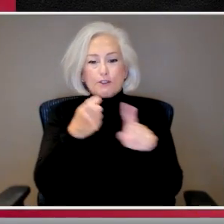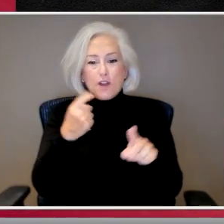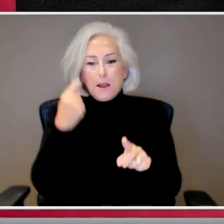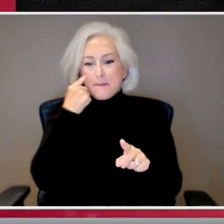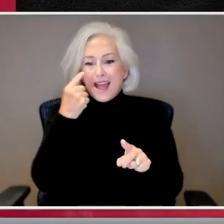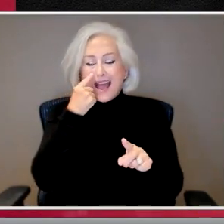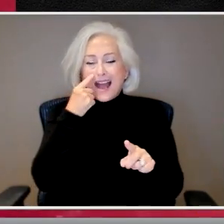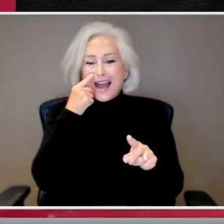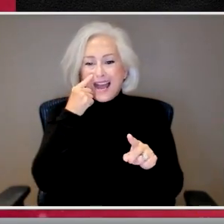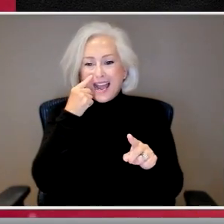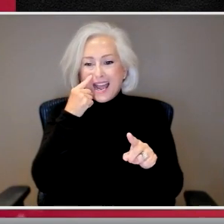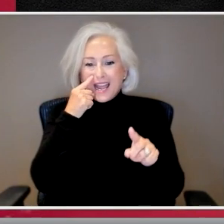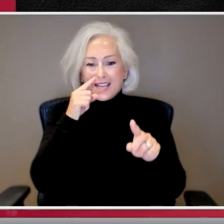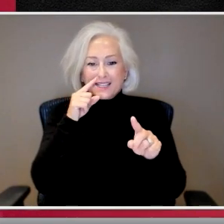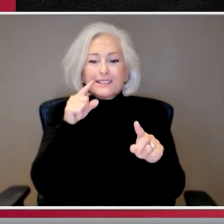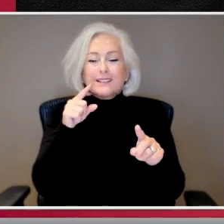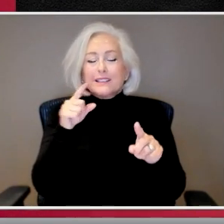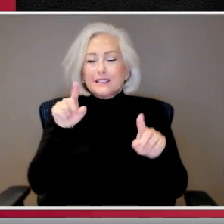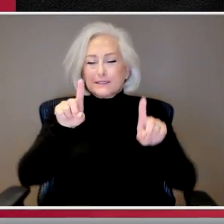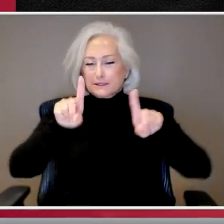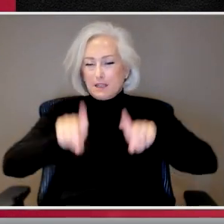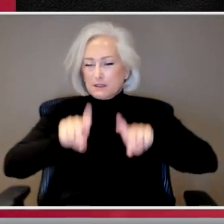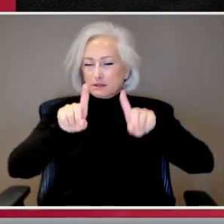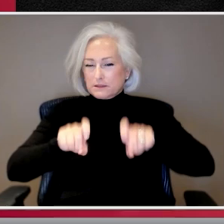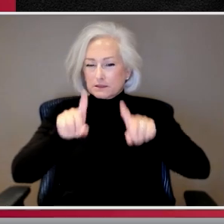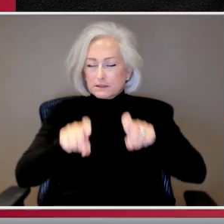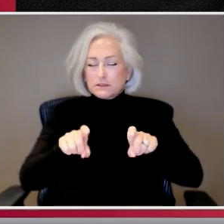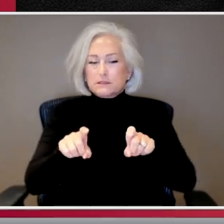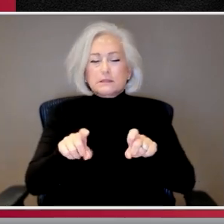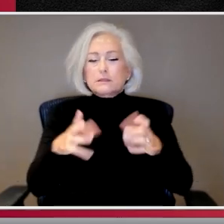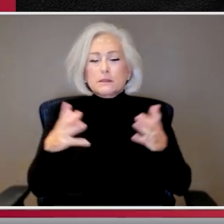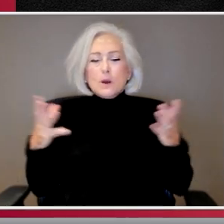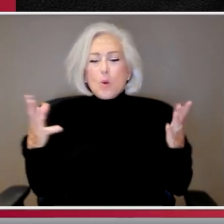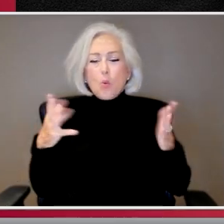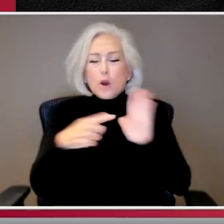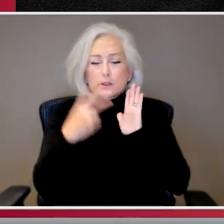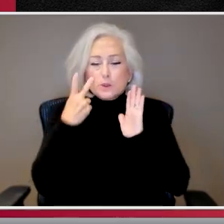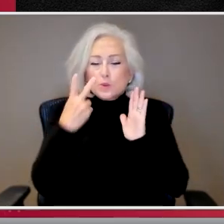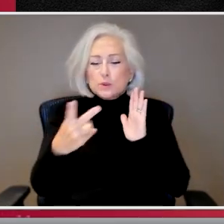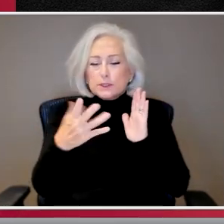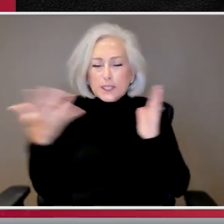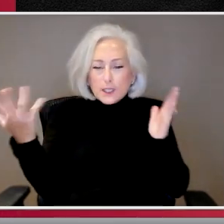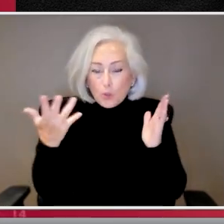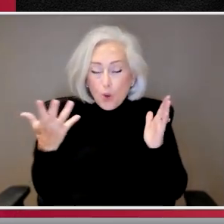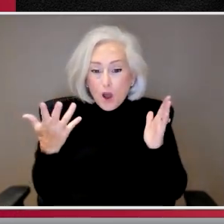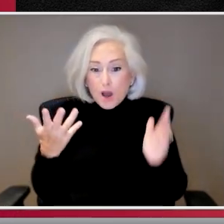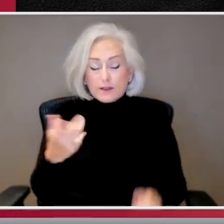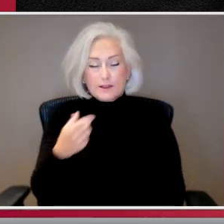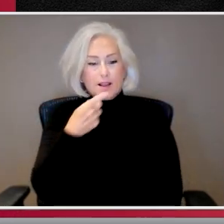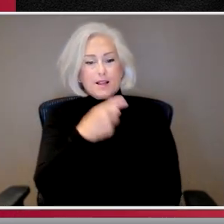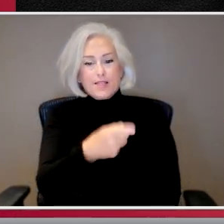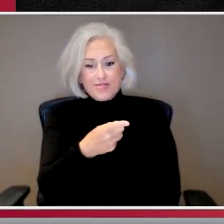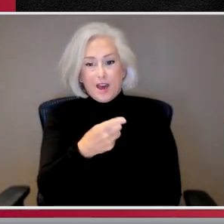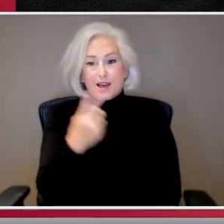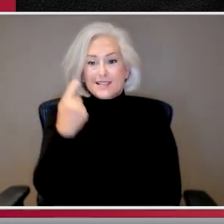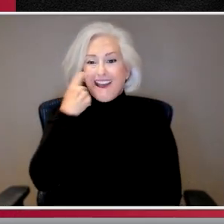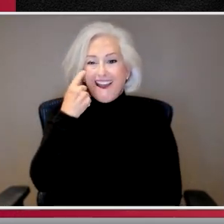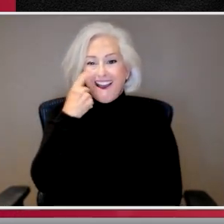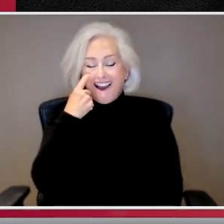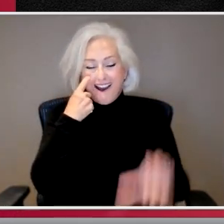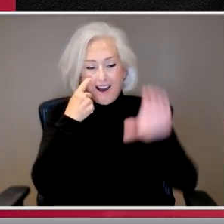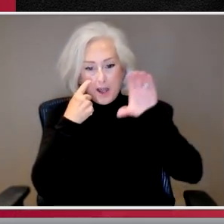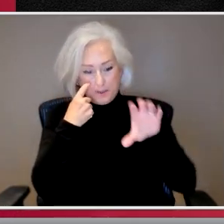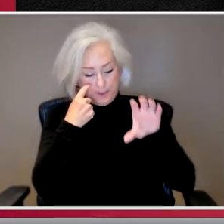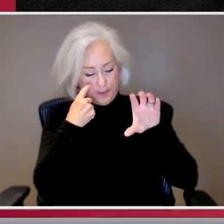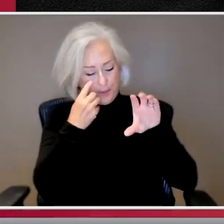screen. What stands out to you in this image? So this is Vicki's scan when I saw her the first time. So she